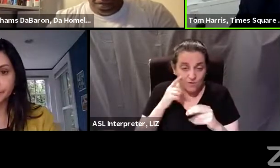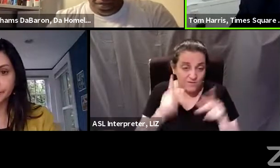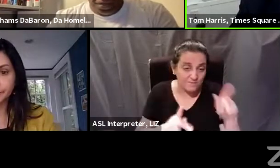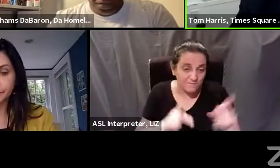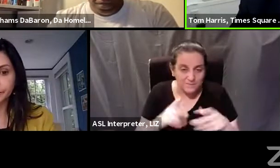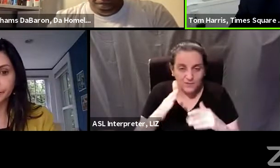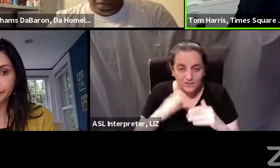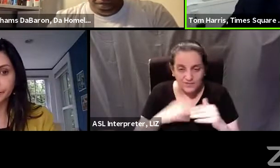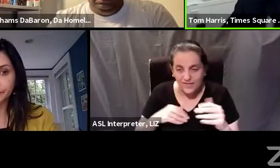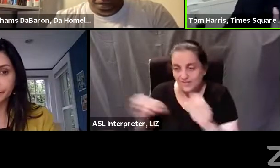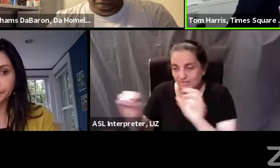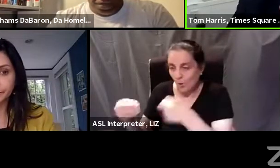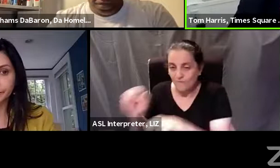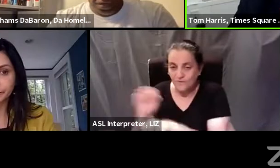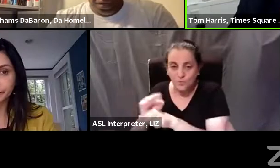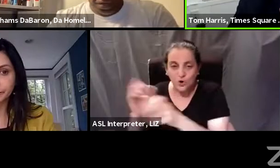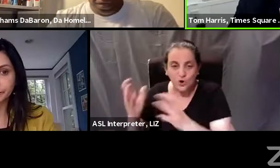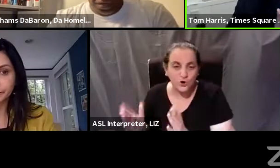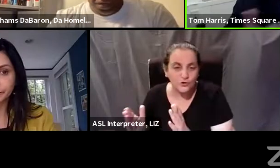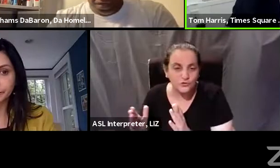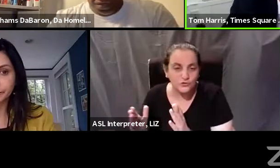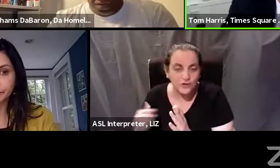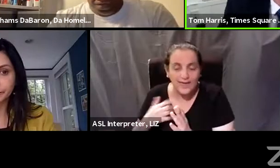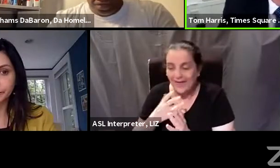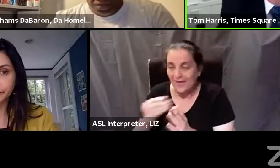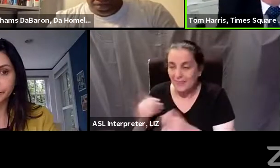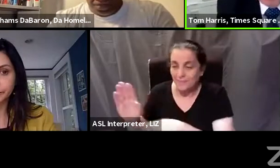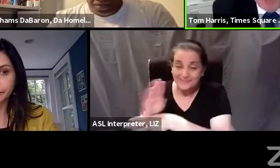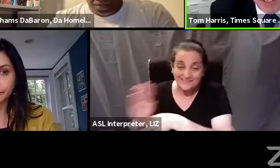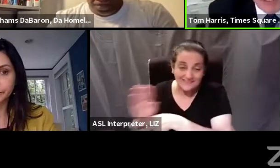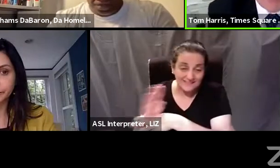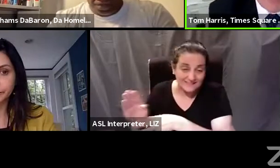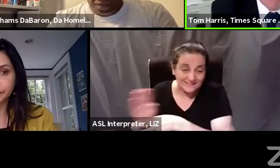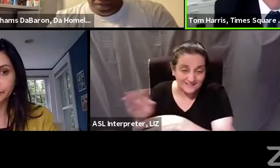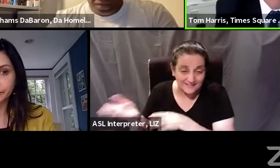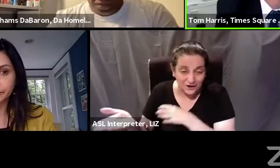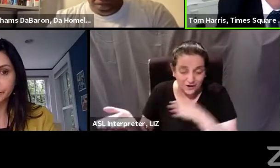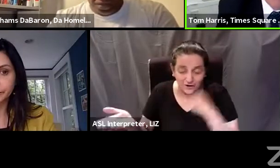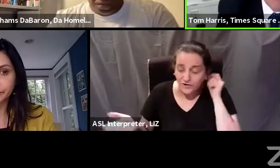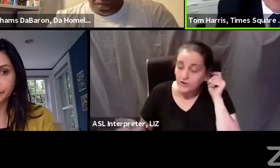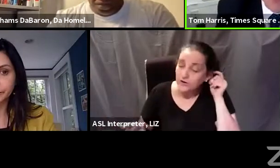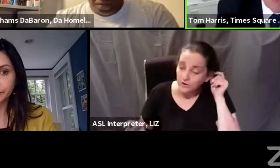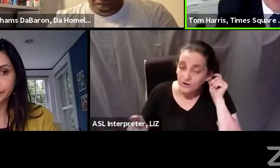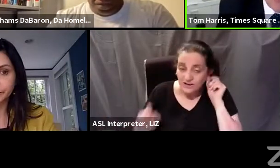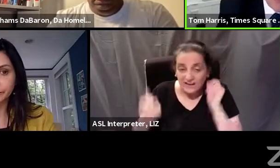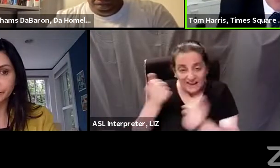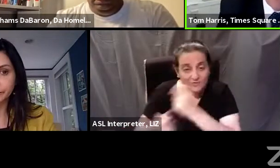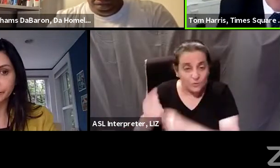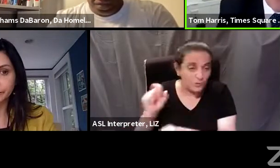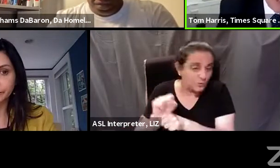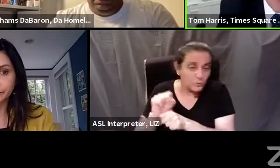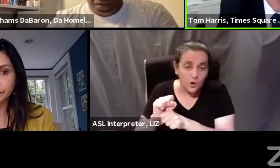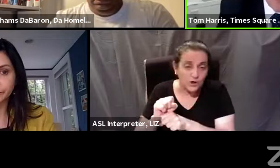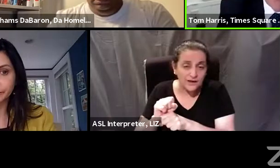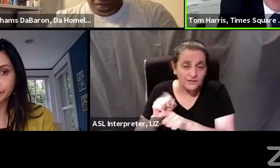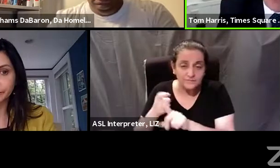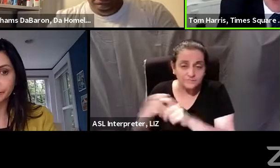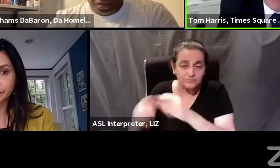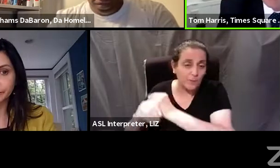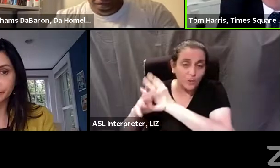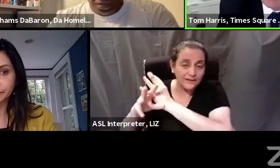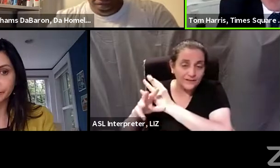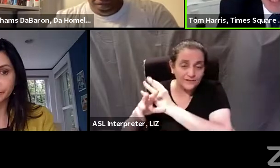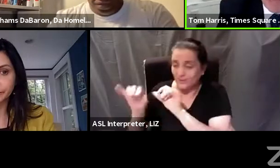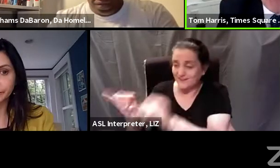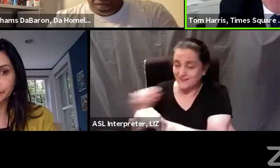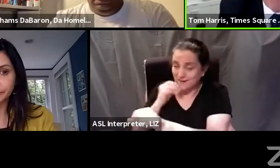the office workers or what you would think the businesses, because quite honestly, everyone was working remote. But we saw at the